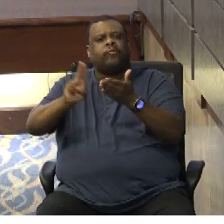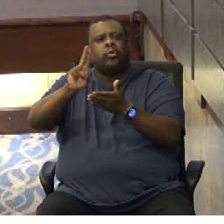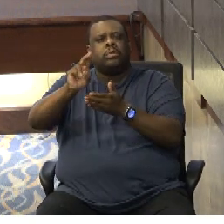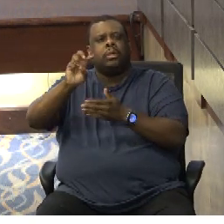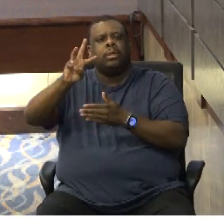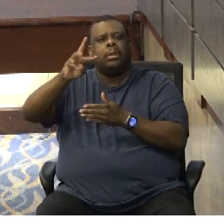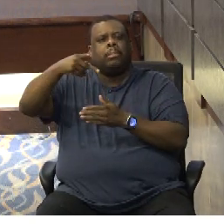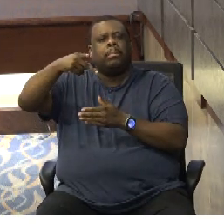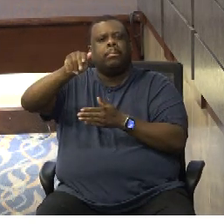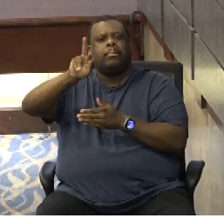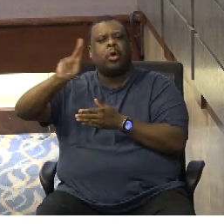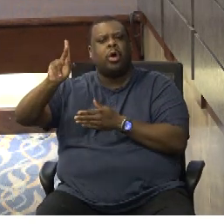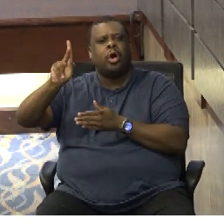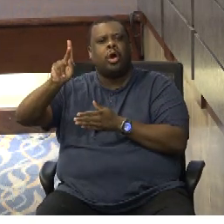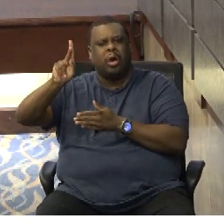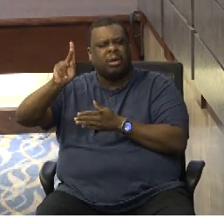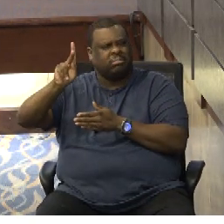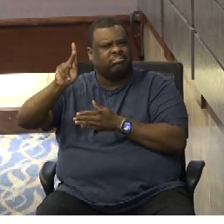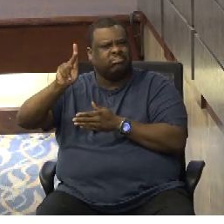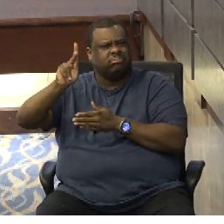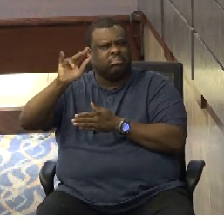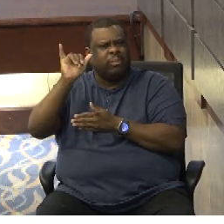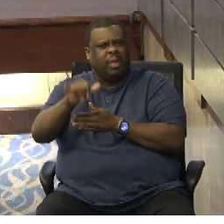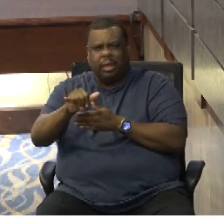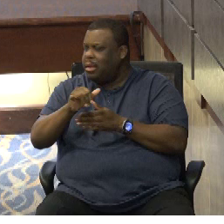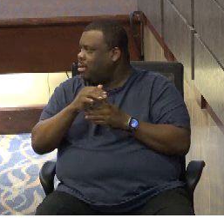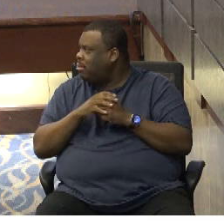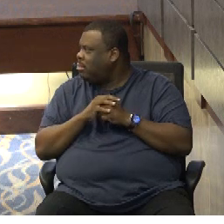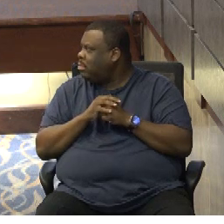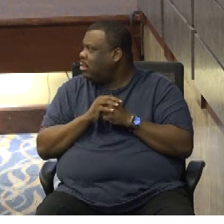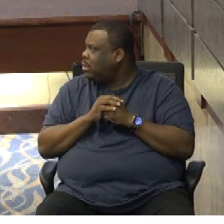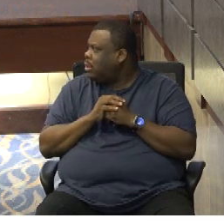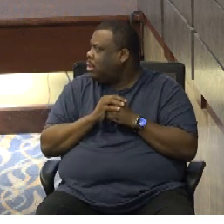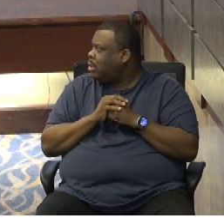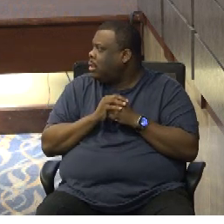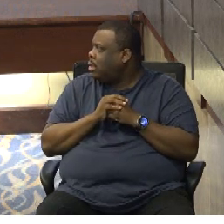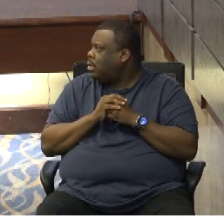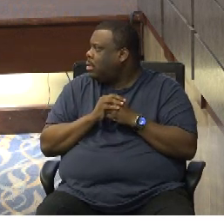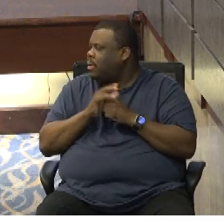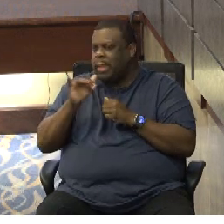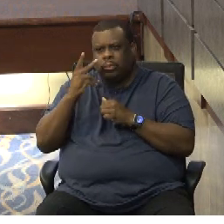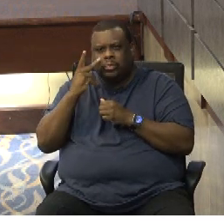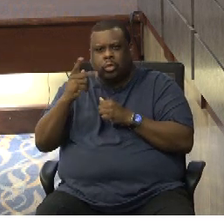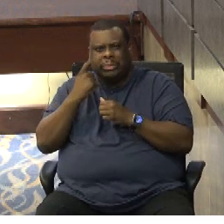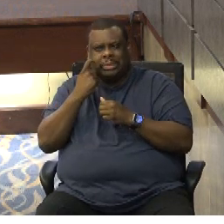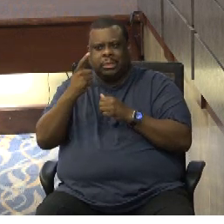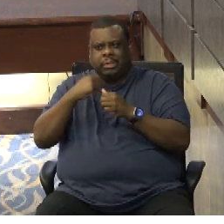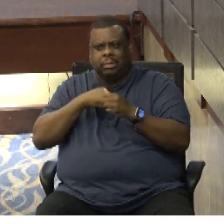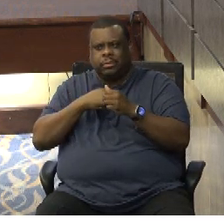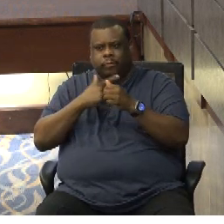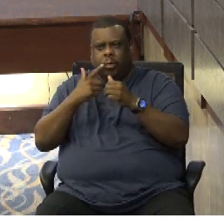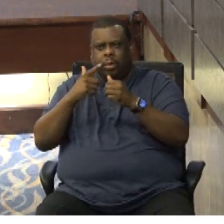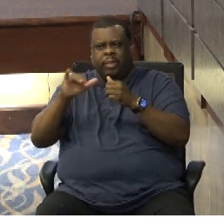was the assistance with the acquisition of the property.